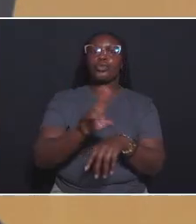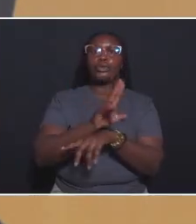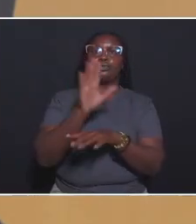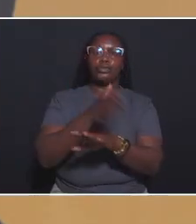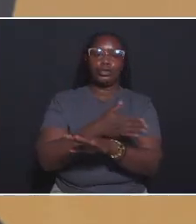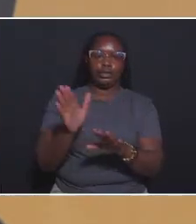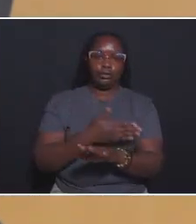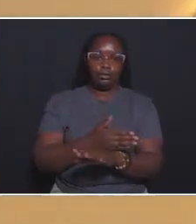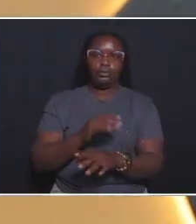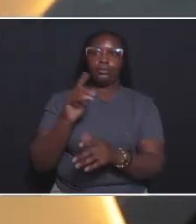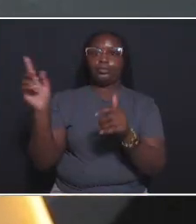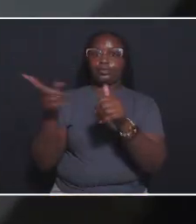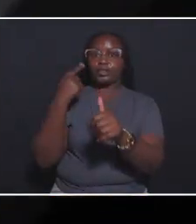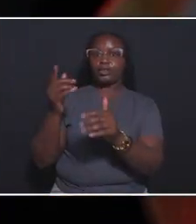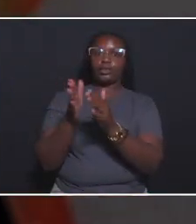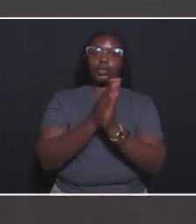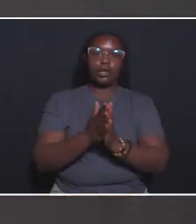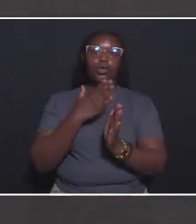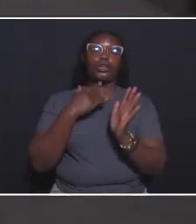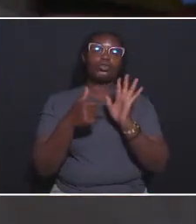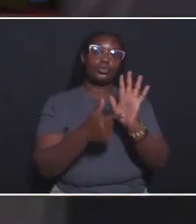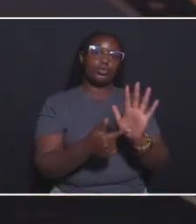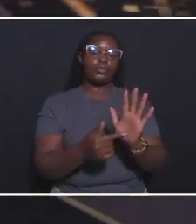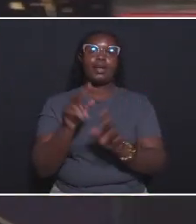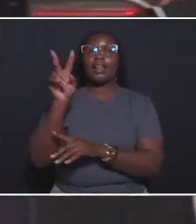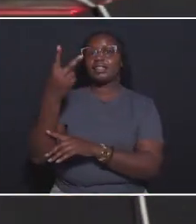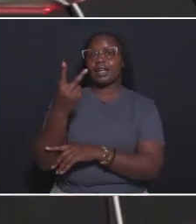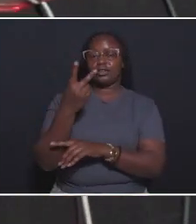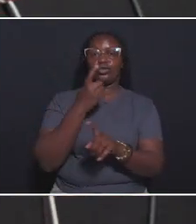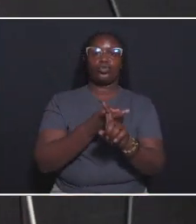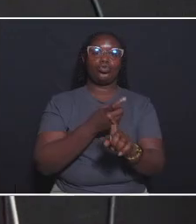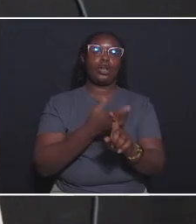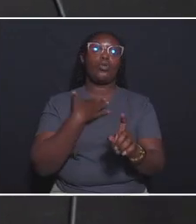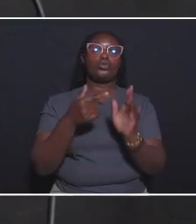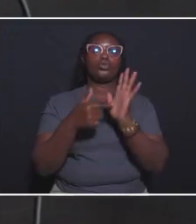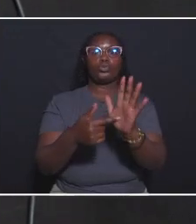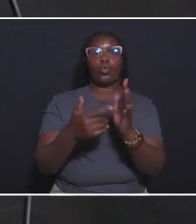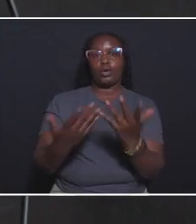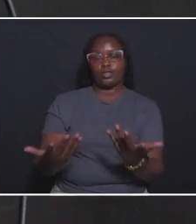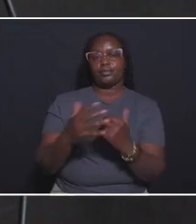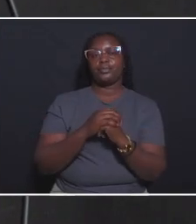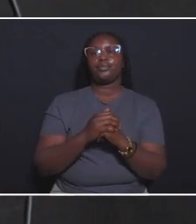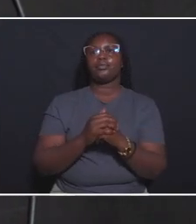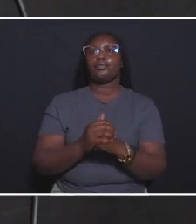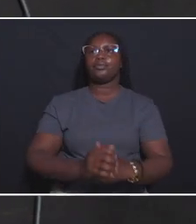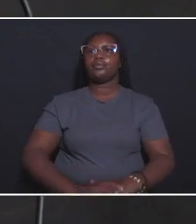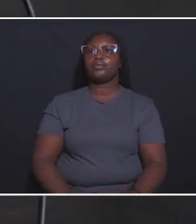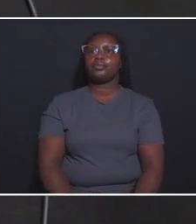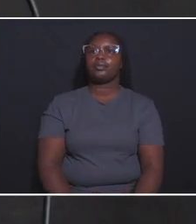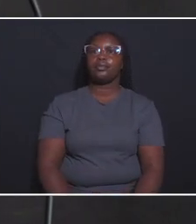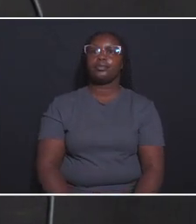That's the first tool I wanted to show. The second tool I wanted to show today